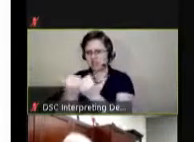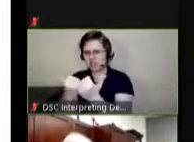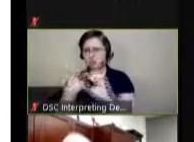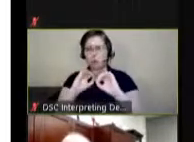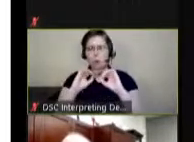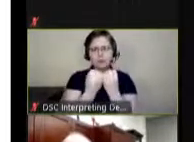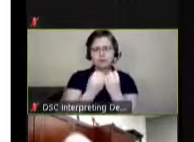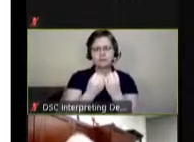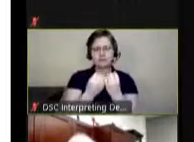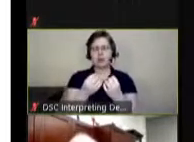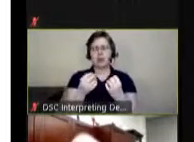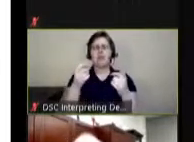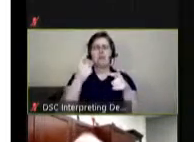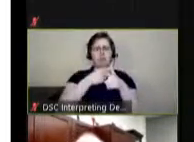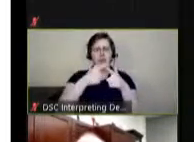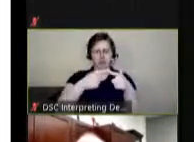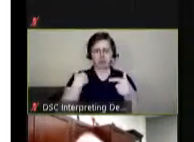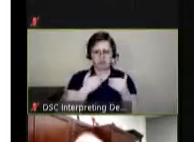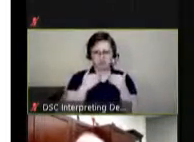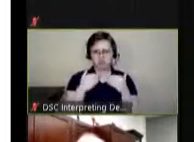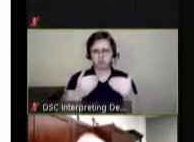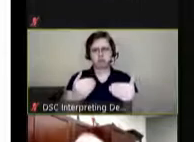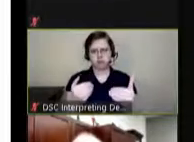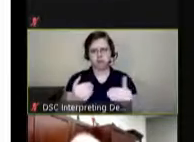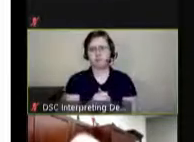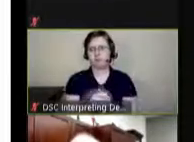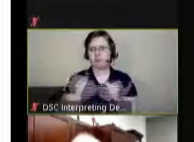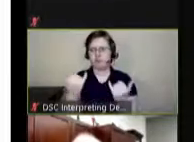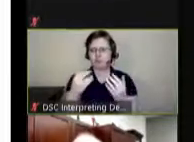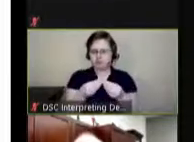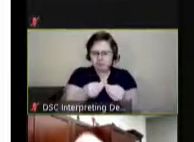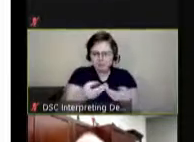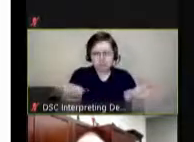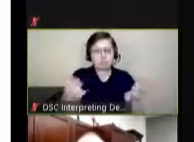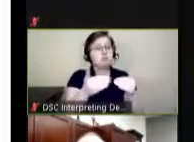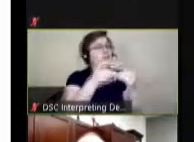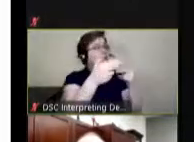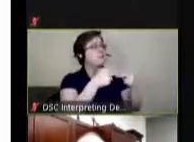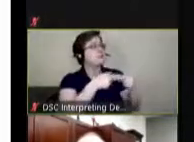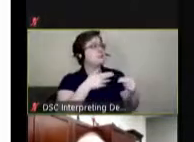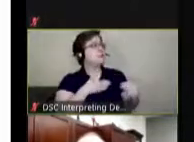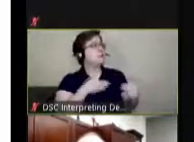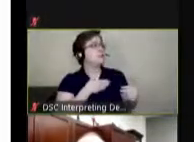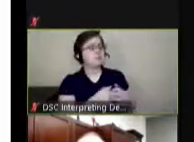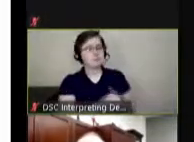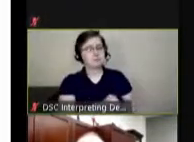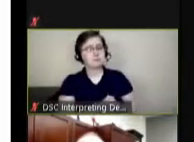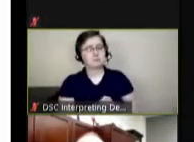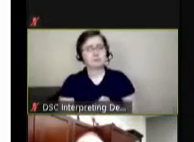organizations, and we move that forward. So distribution. Shannon, next slide.